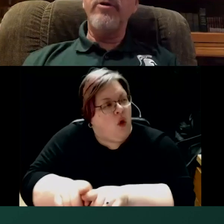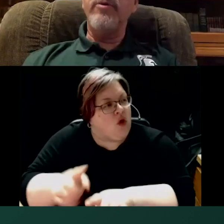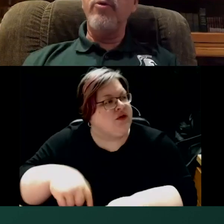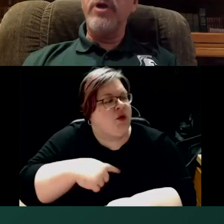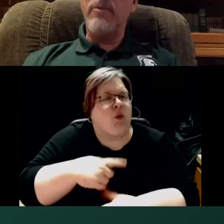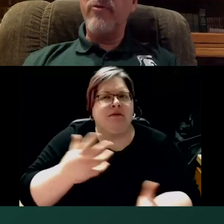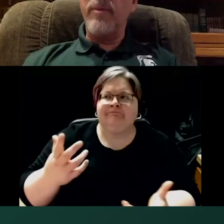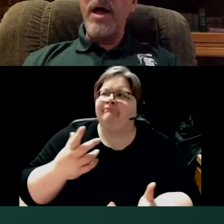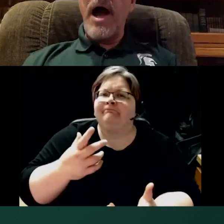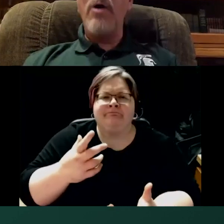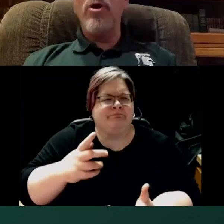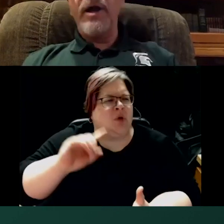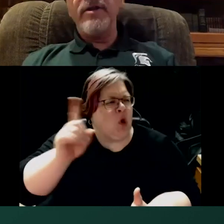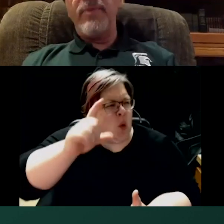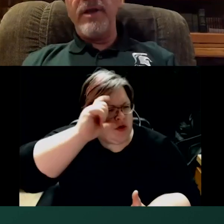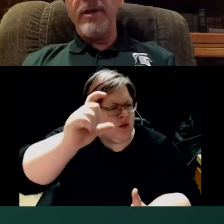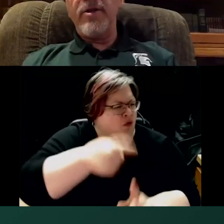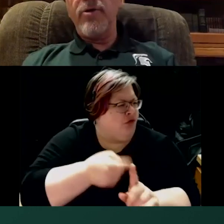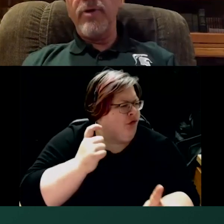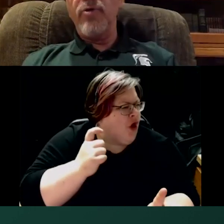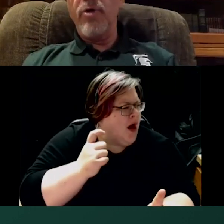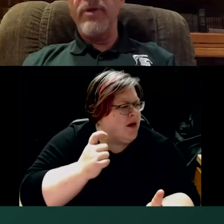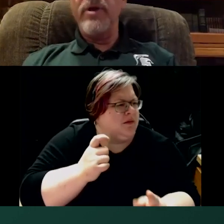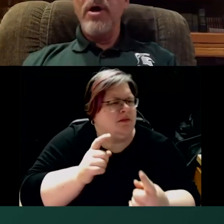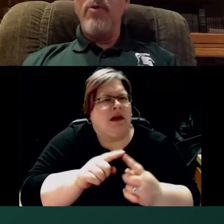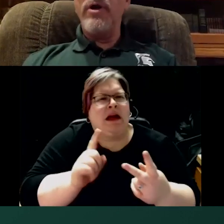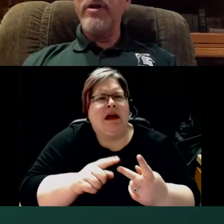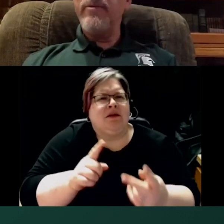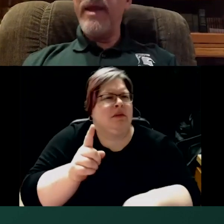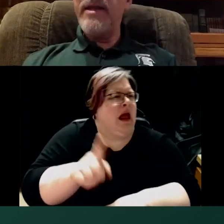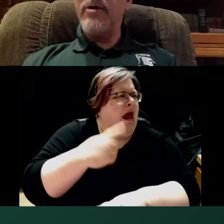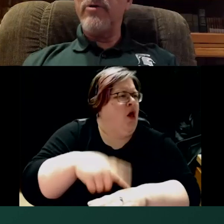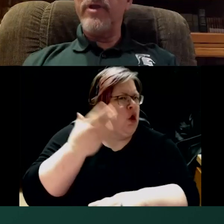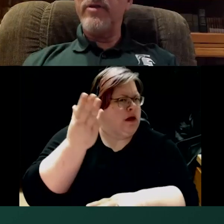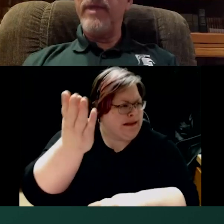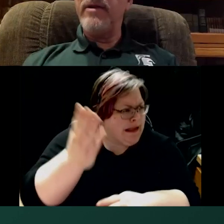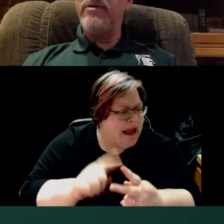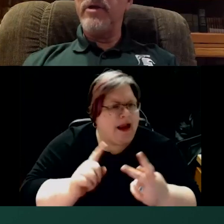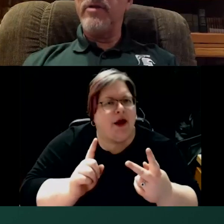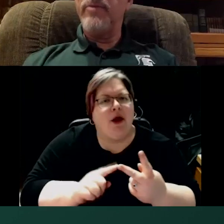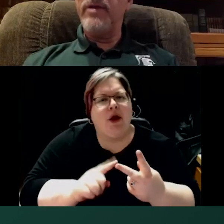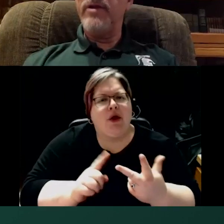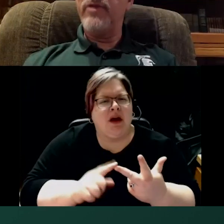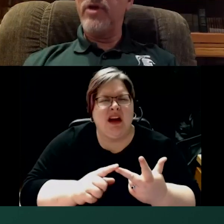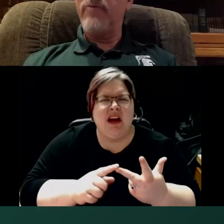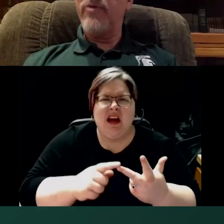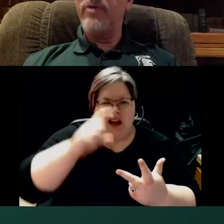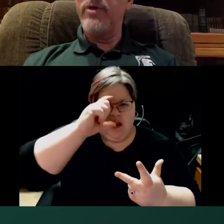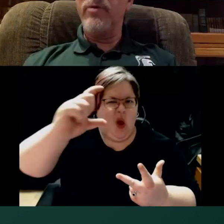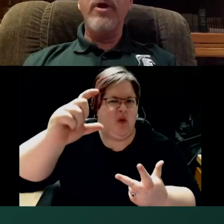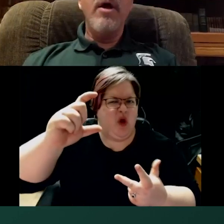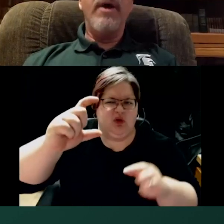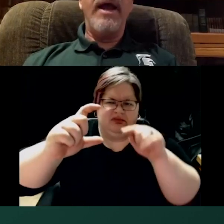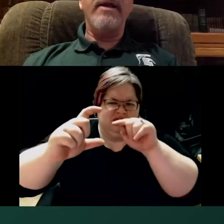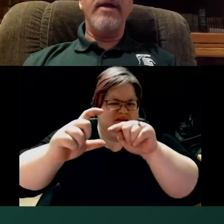like, where did the moon come from? How long has it been in its current orbit? What is it made out of? Is it made of, does pieces of it come from the